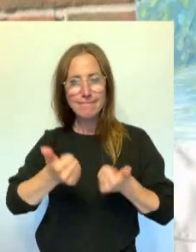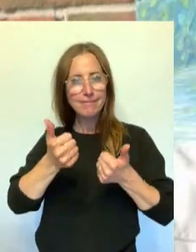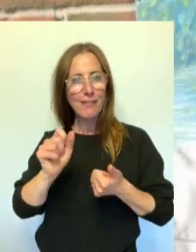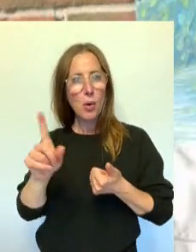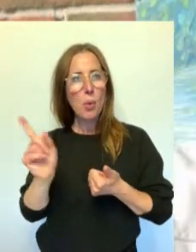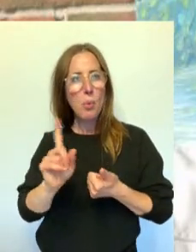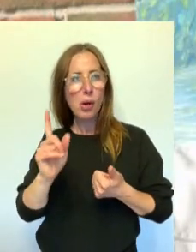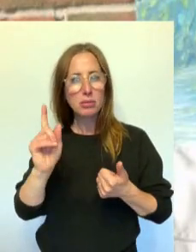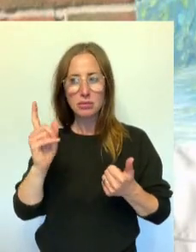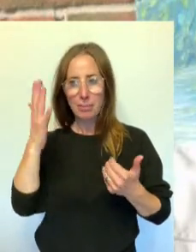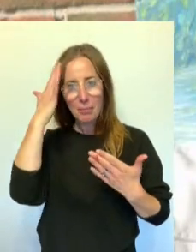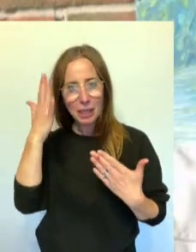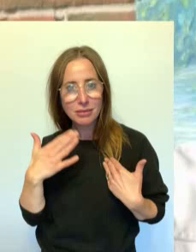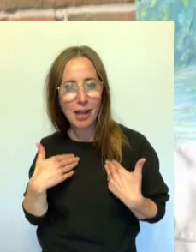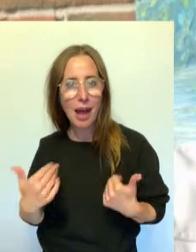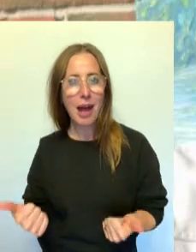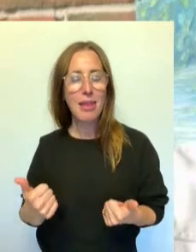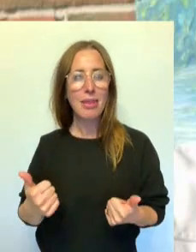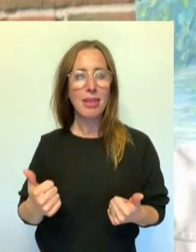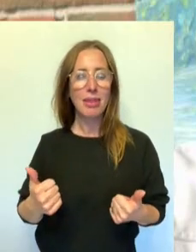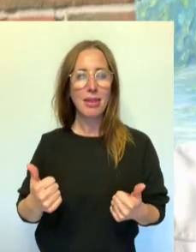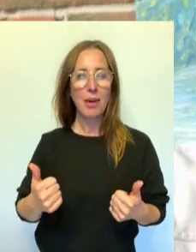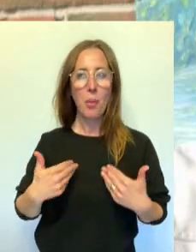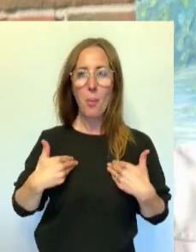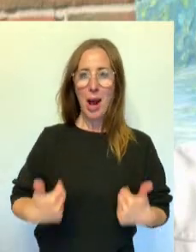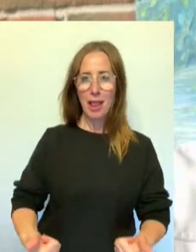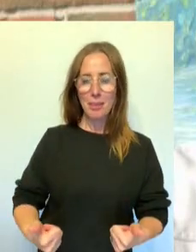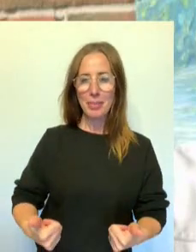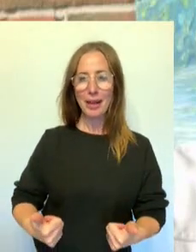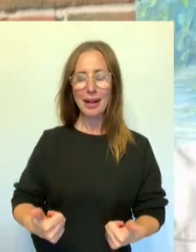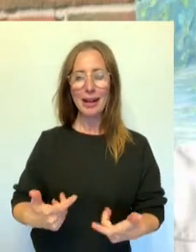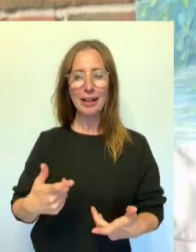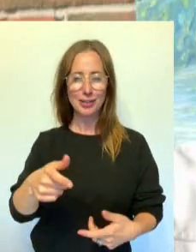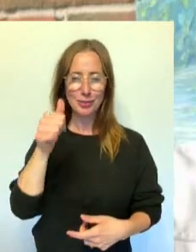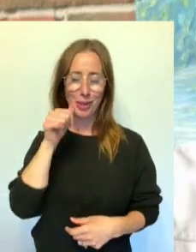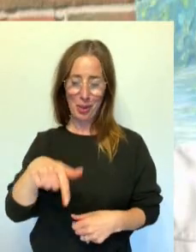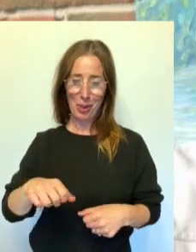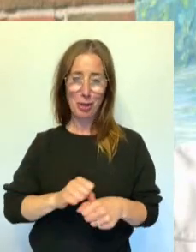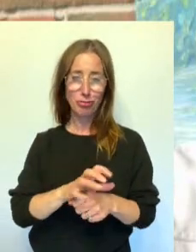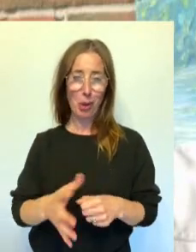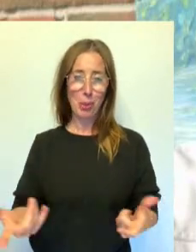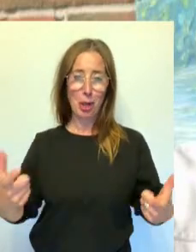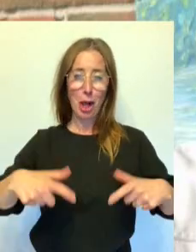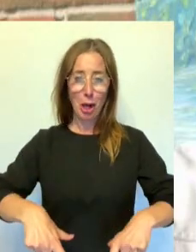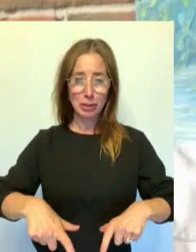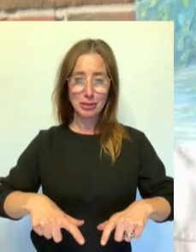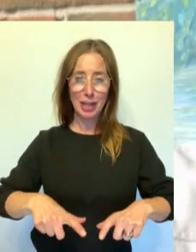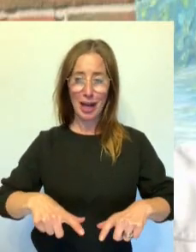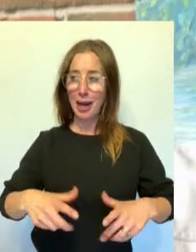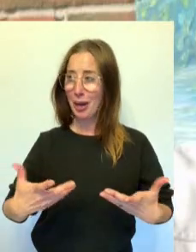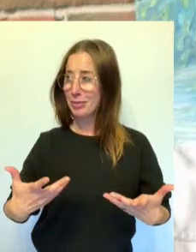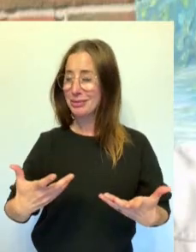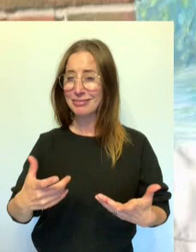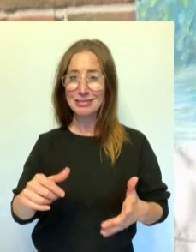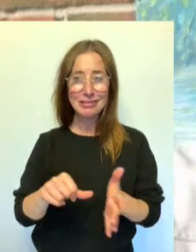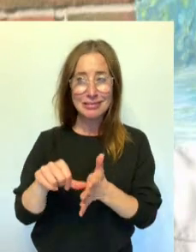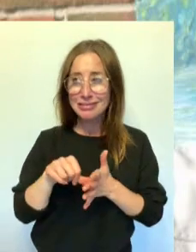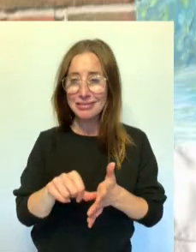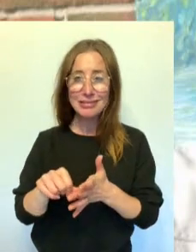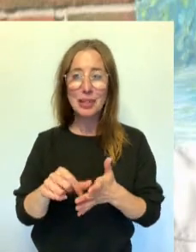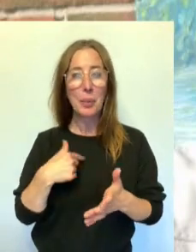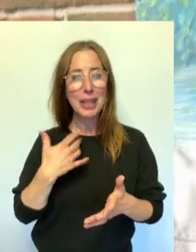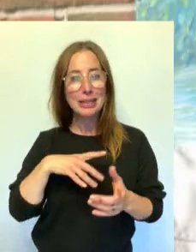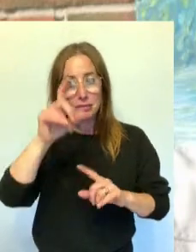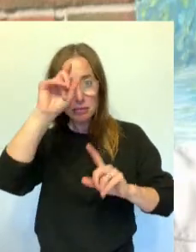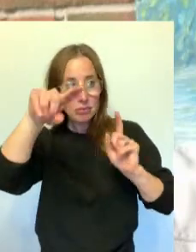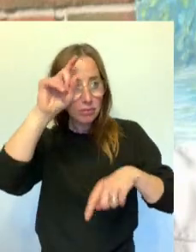well. And I think, especially with lockdown and stuff, it's even more important than ever that we try and be creative, stay connected,